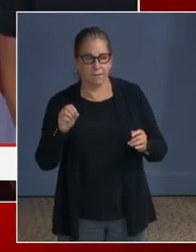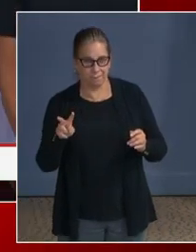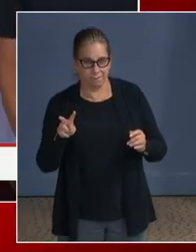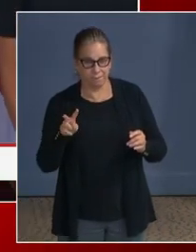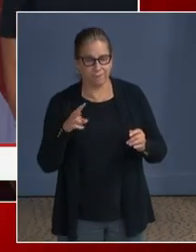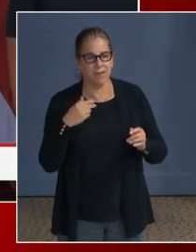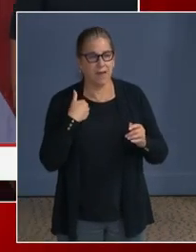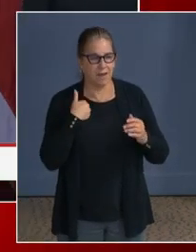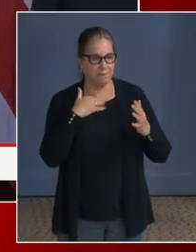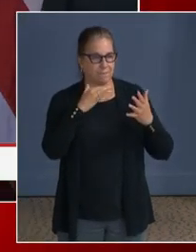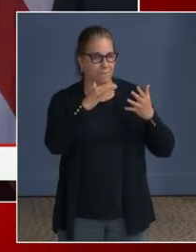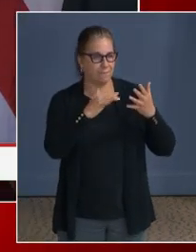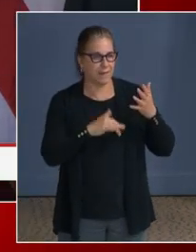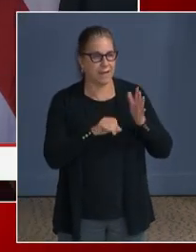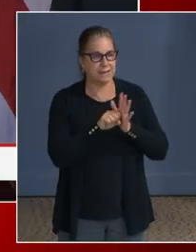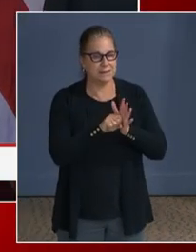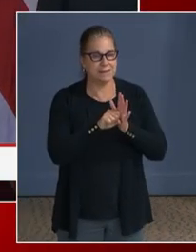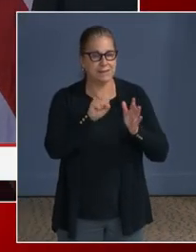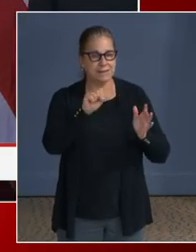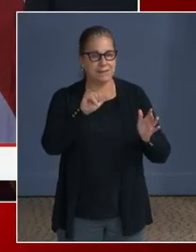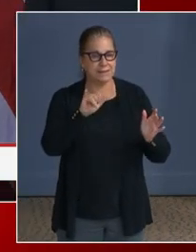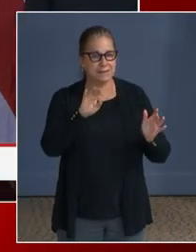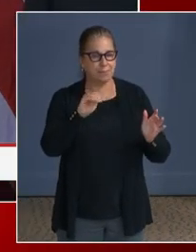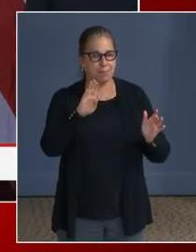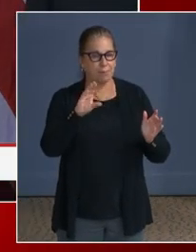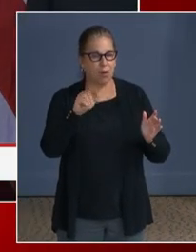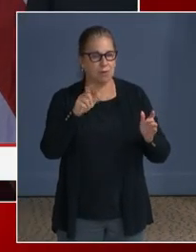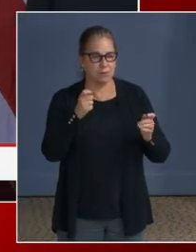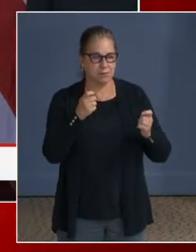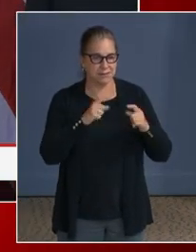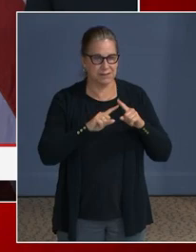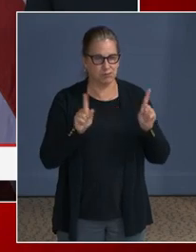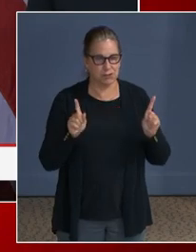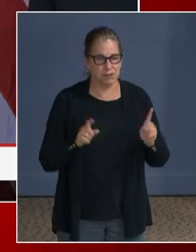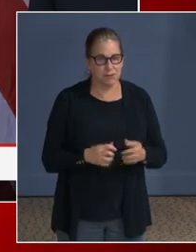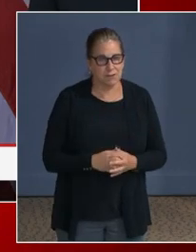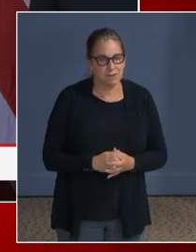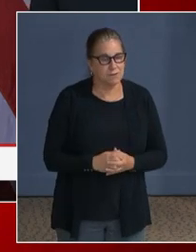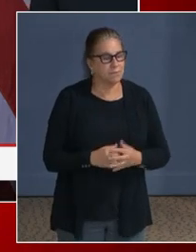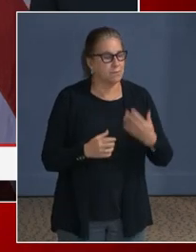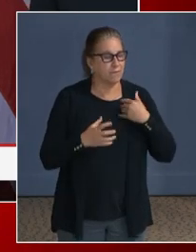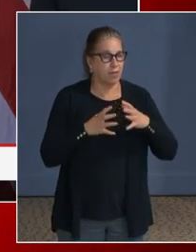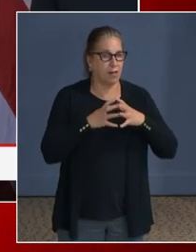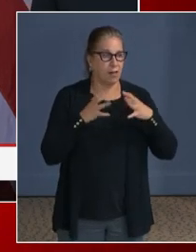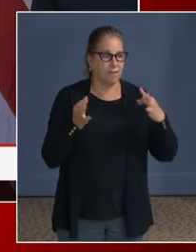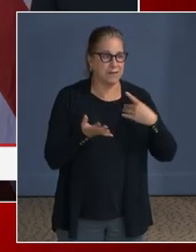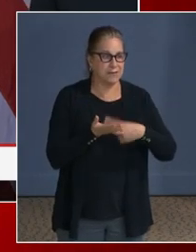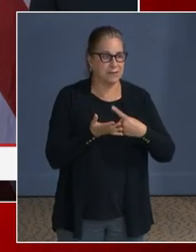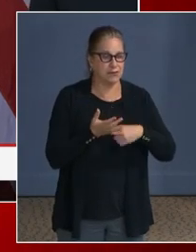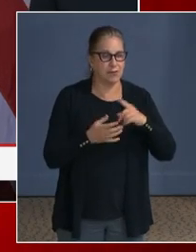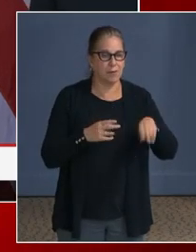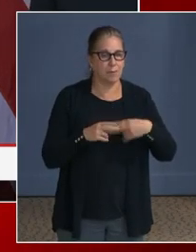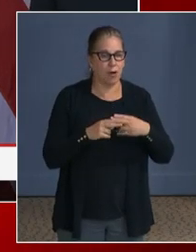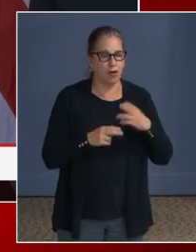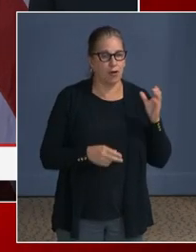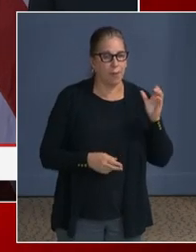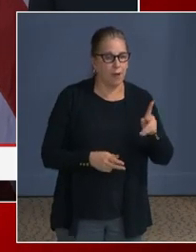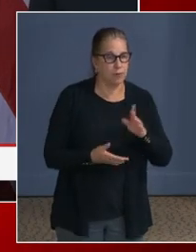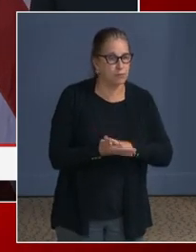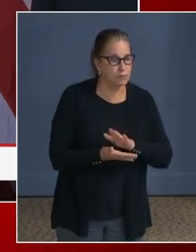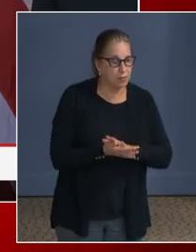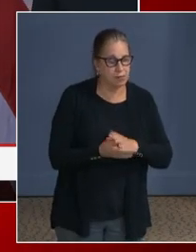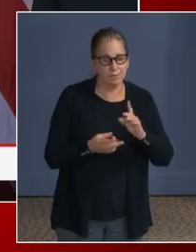Yes, sir. There's been quite a bit of talk about people coming back to school from, summer break,